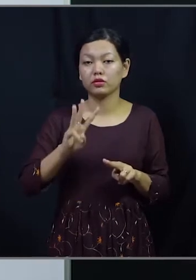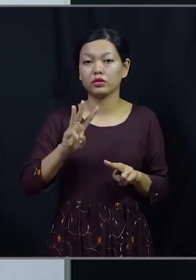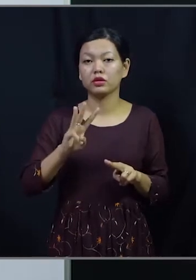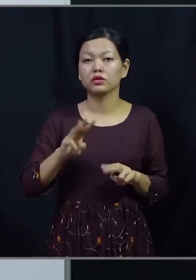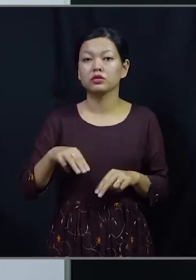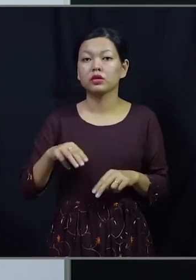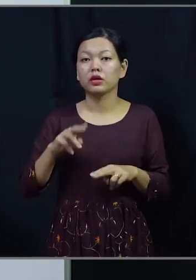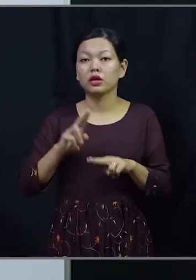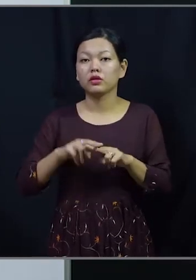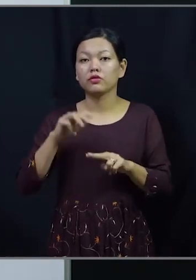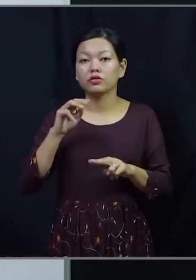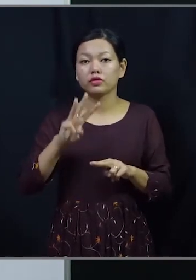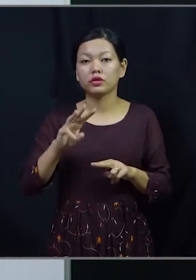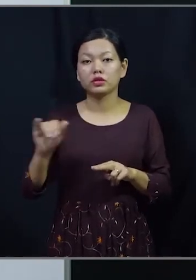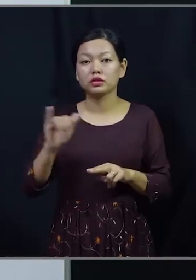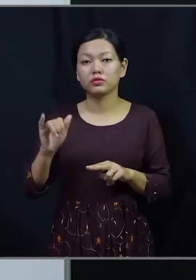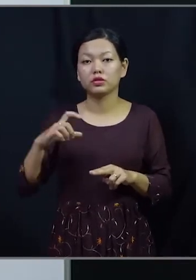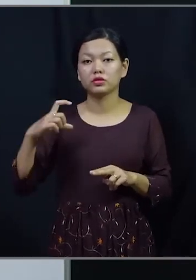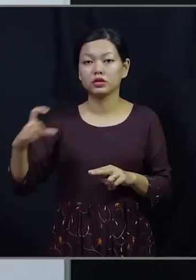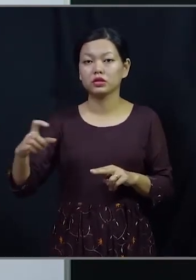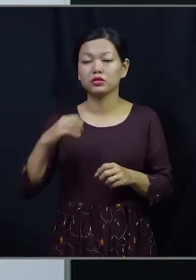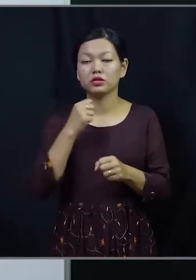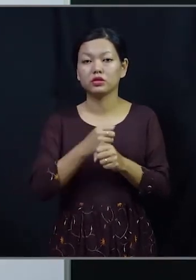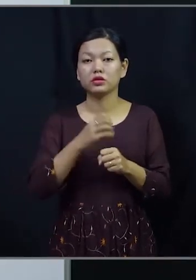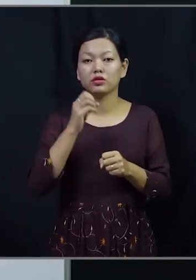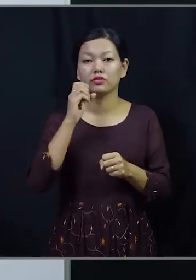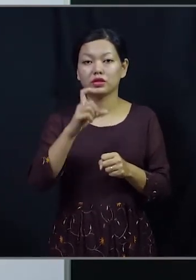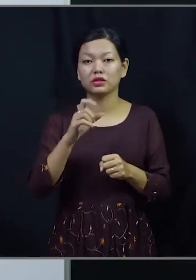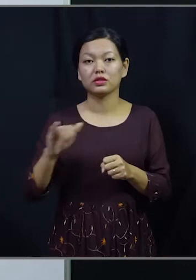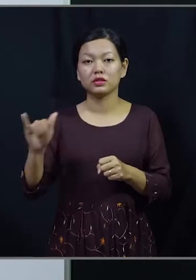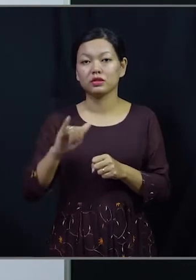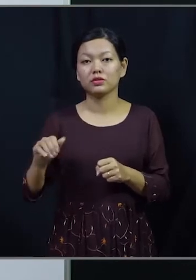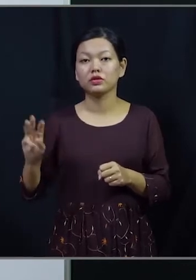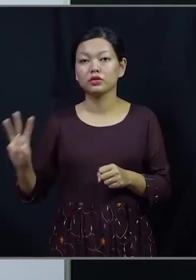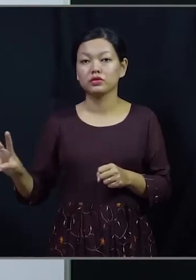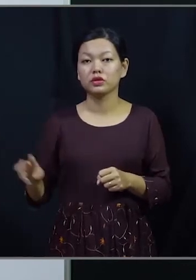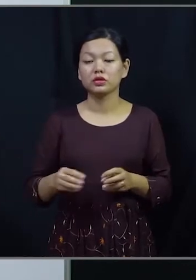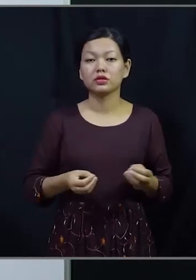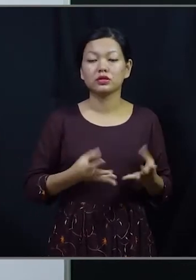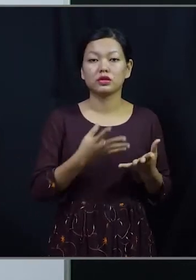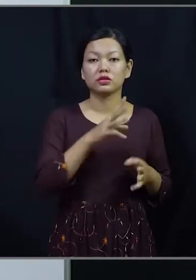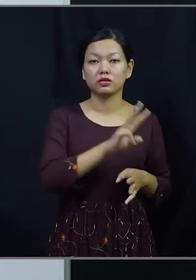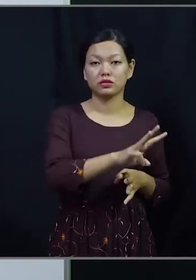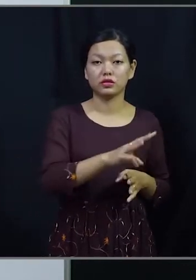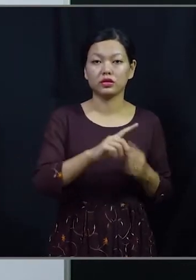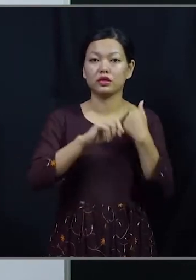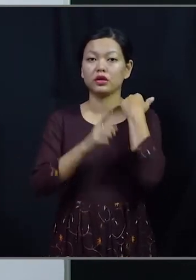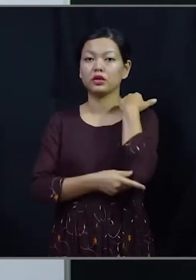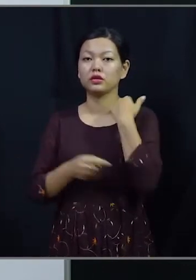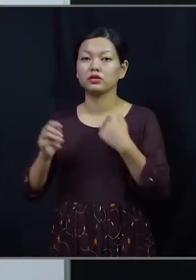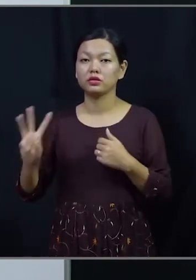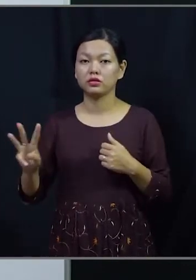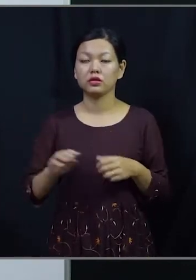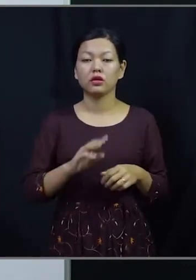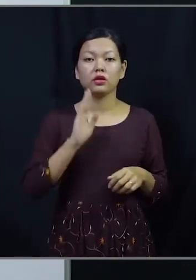Therefore, G of C is again 3, right? So when you take 1, when you give input 1, you